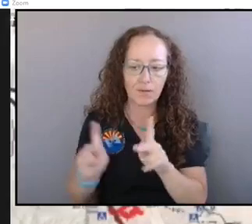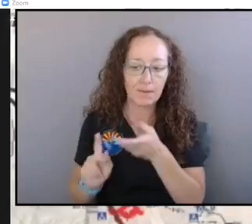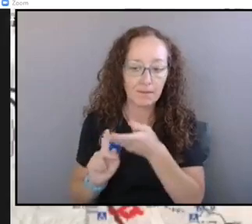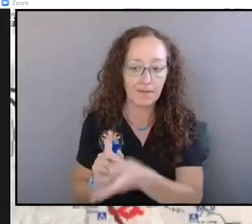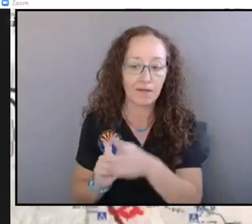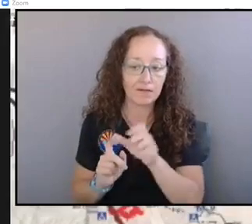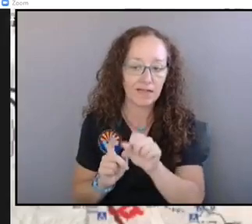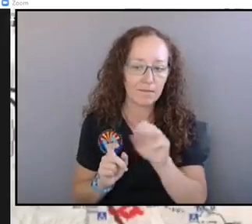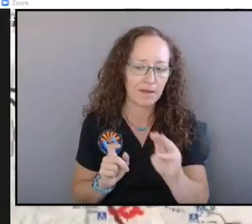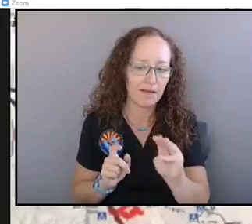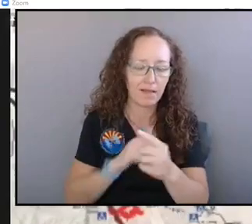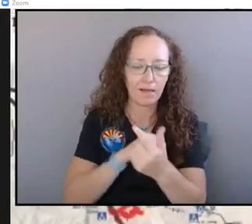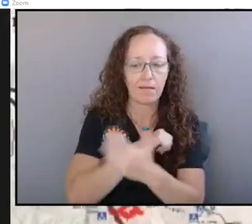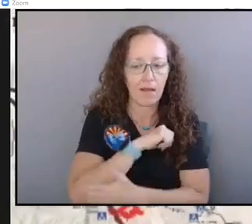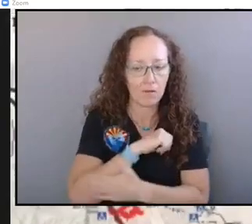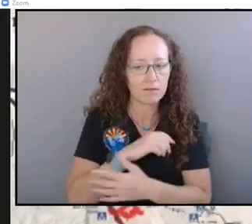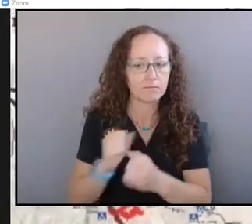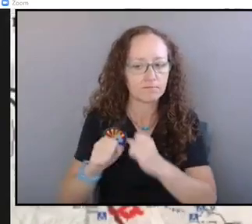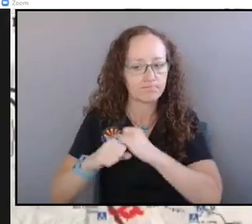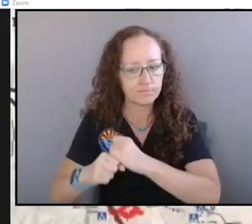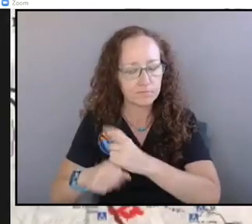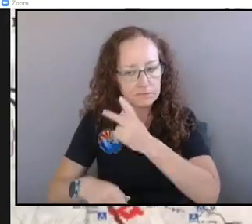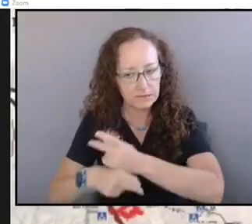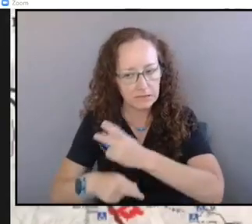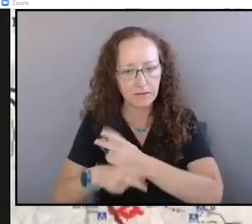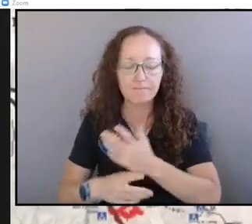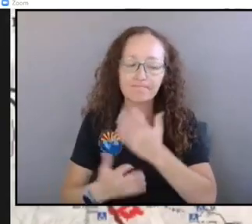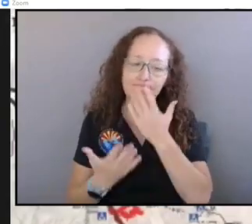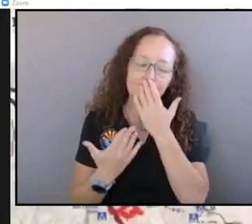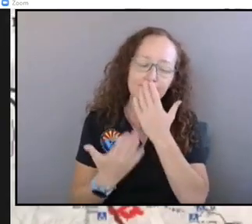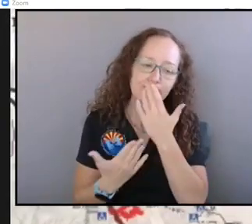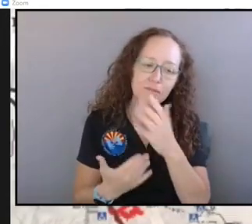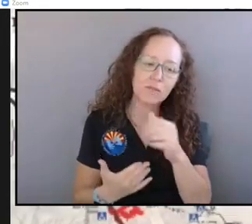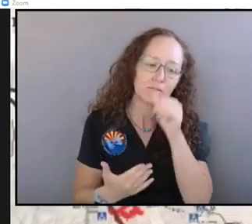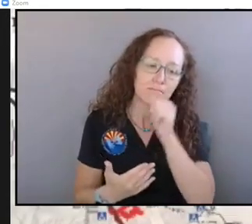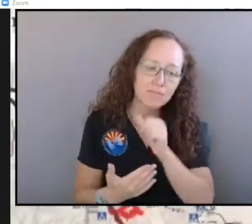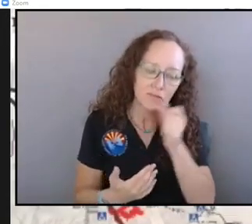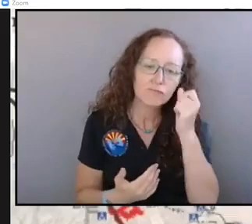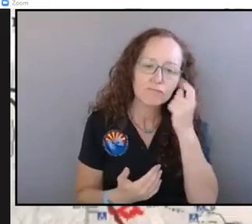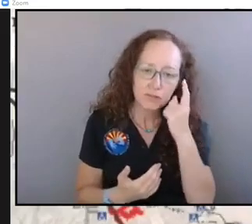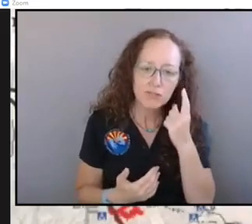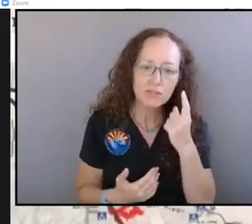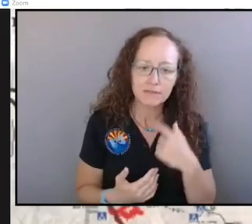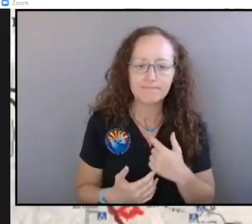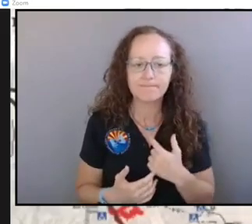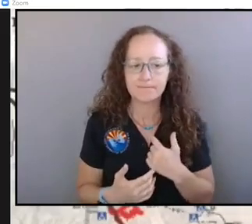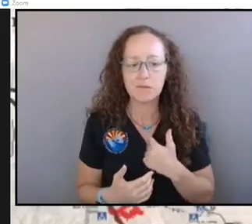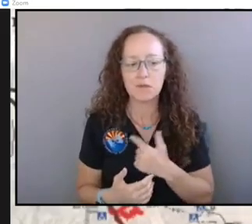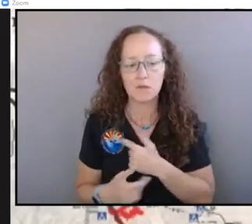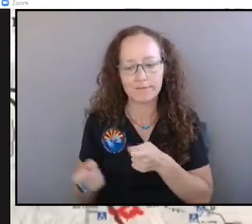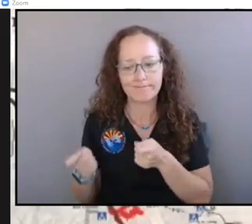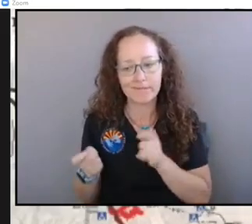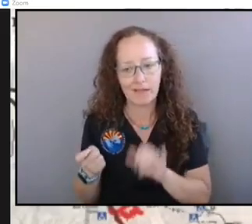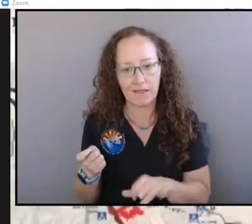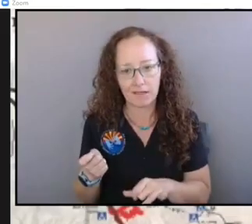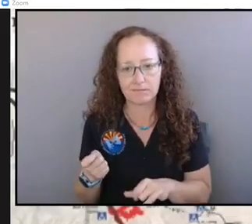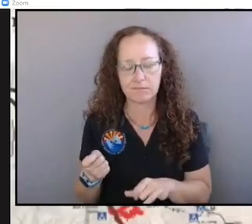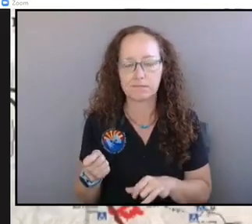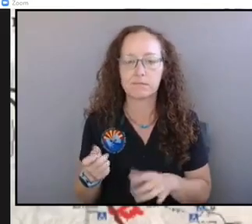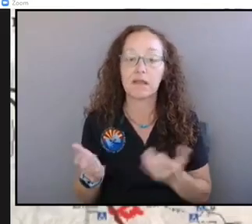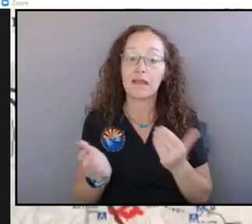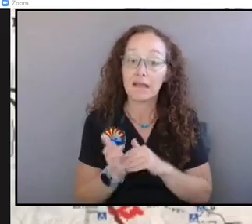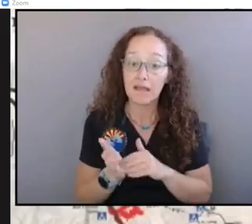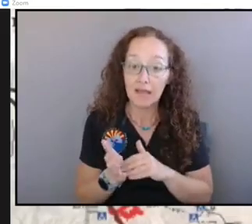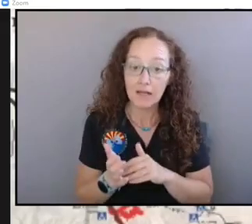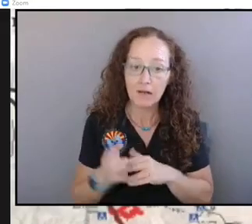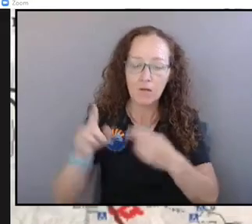protected and taken care of. So I appreciate your patience and understanding as we deal with that. And one more time, Holy